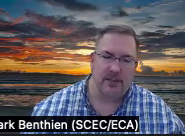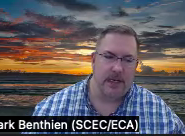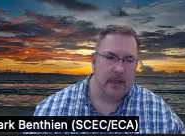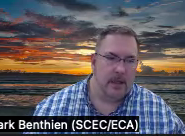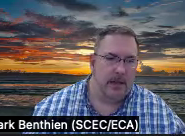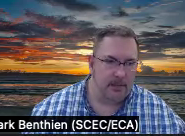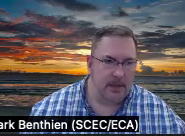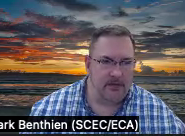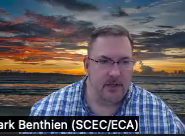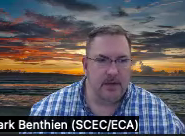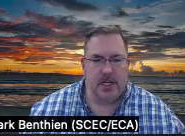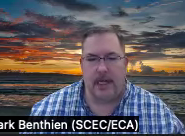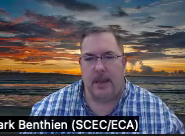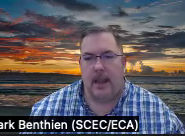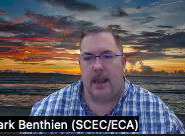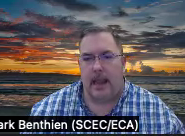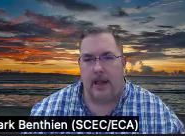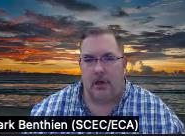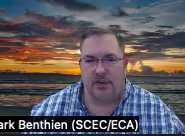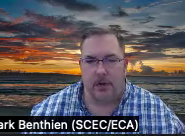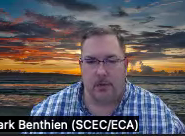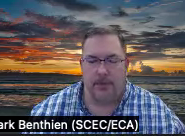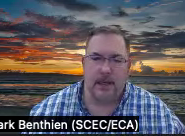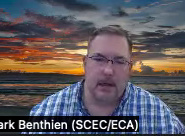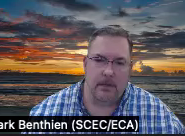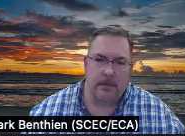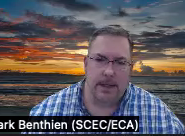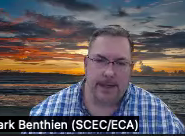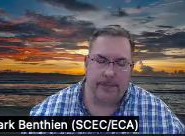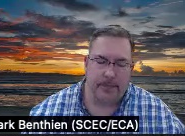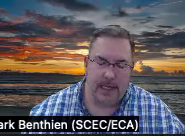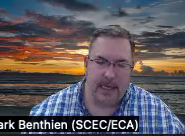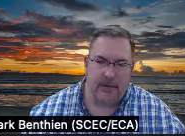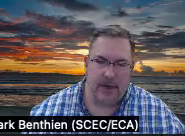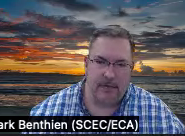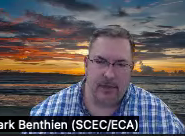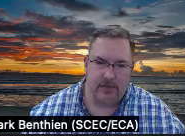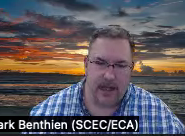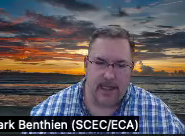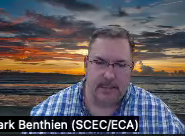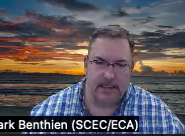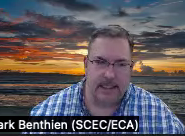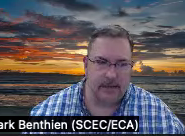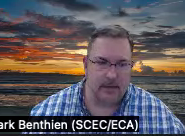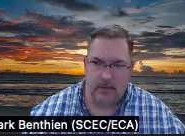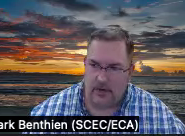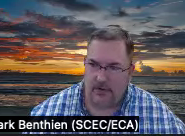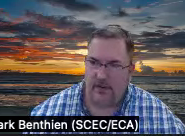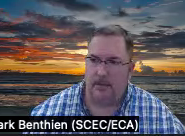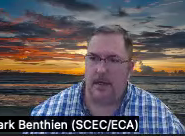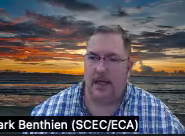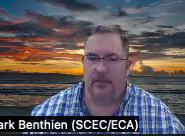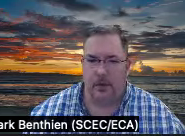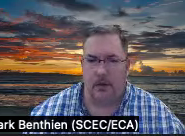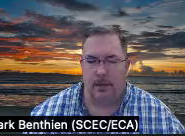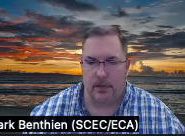the website that's been listed in the chat, and also the PDF of the slides, and the questions